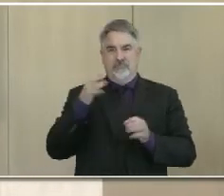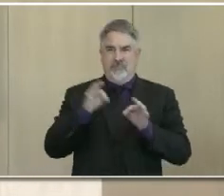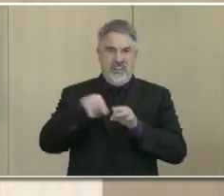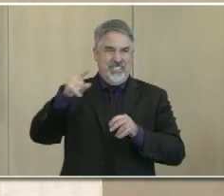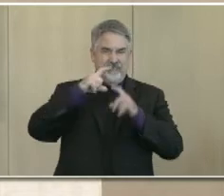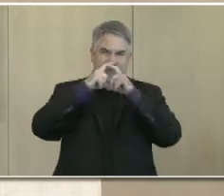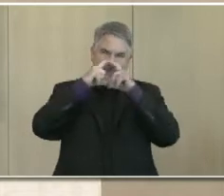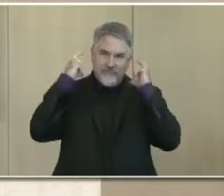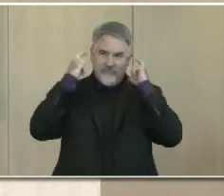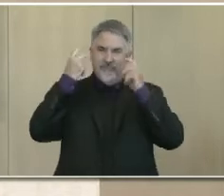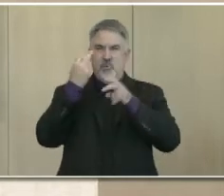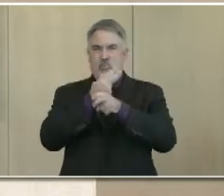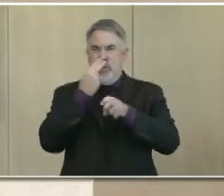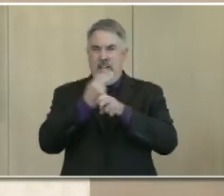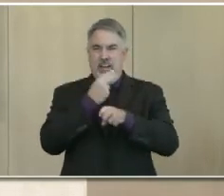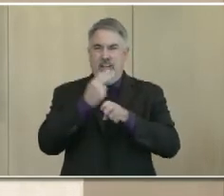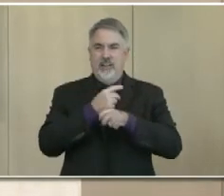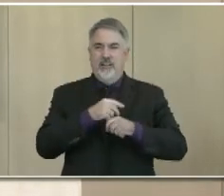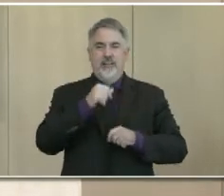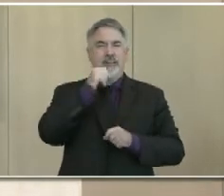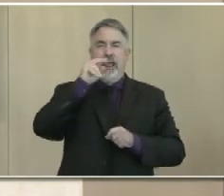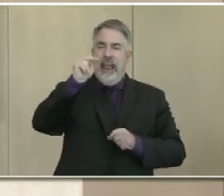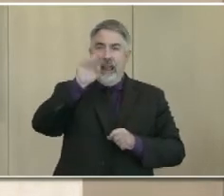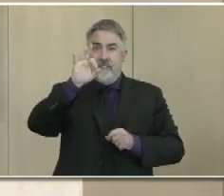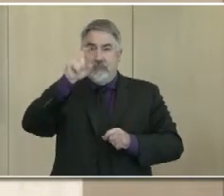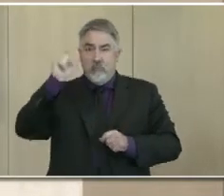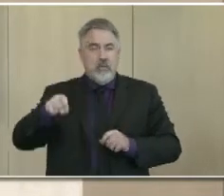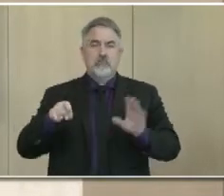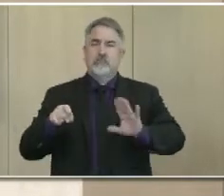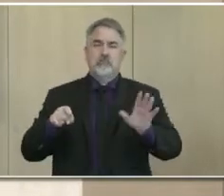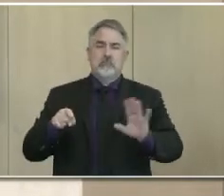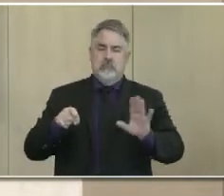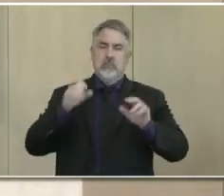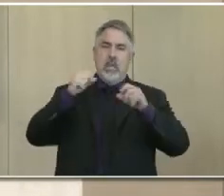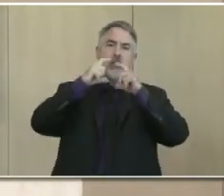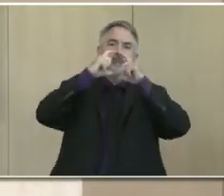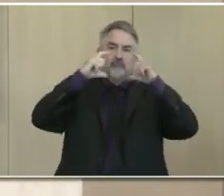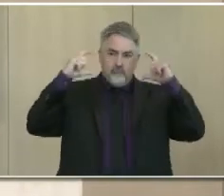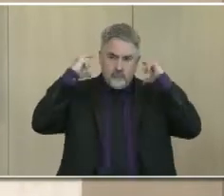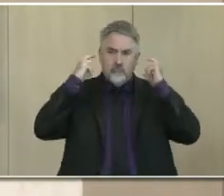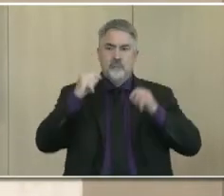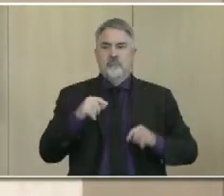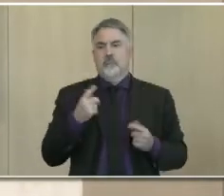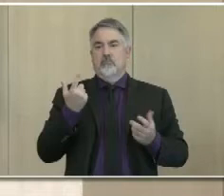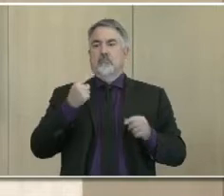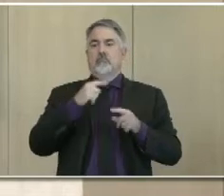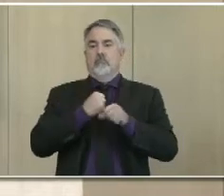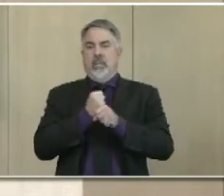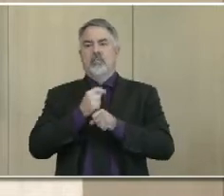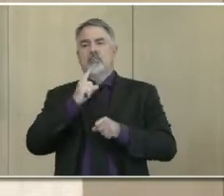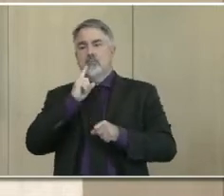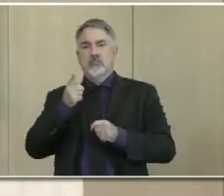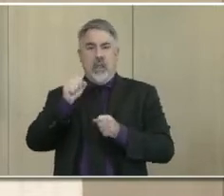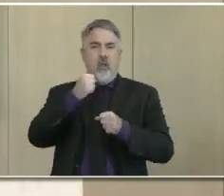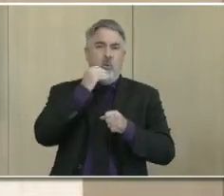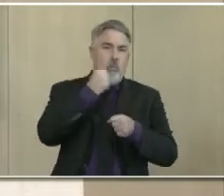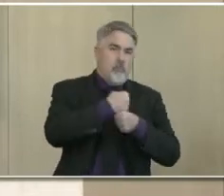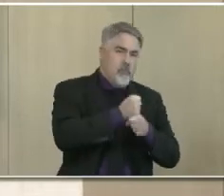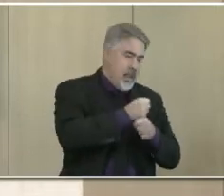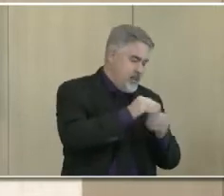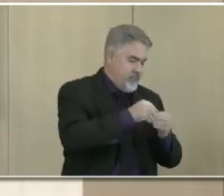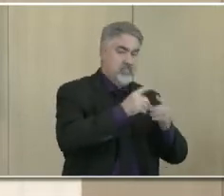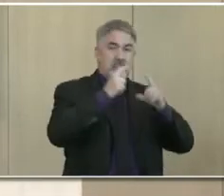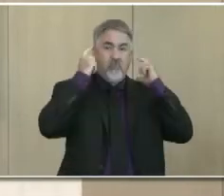not N95 masks. They're ones that are made at home. They're bandanas. They're scarves.